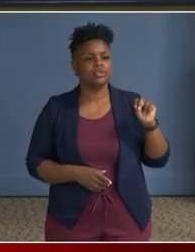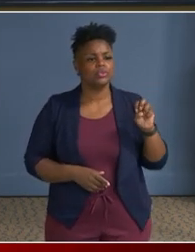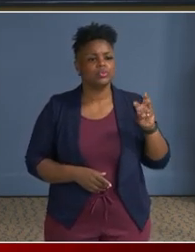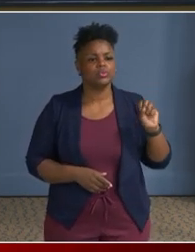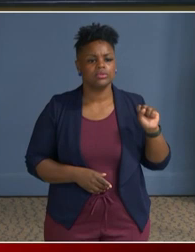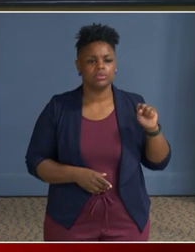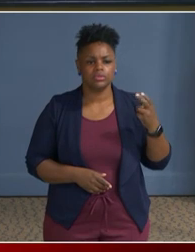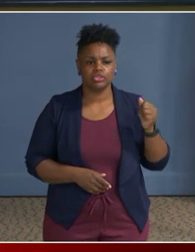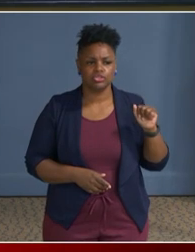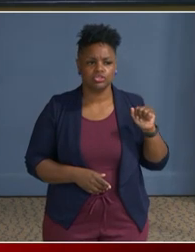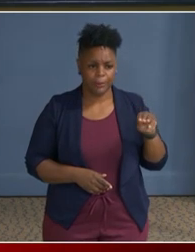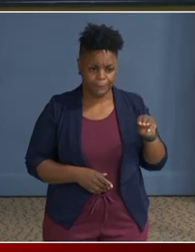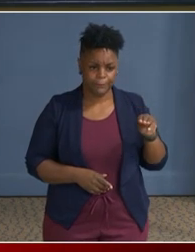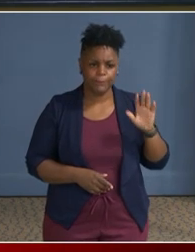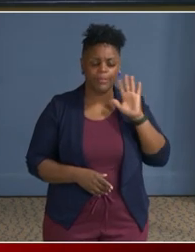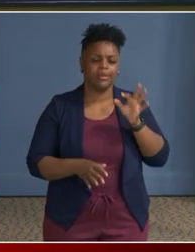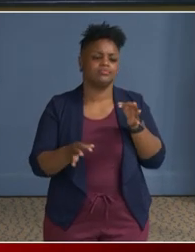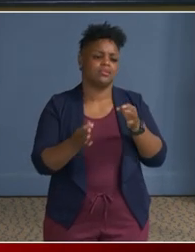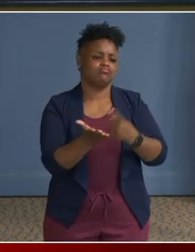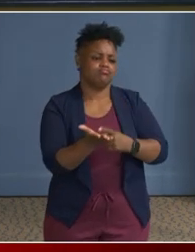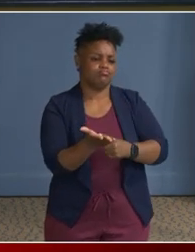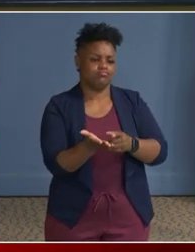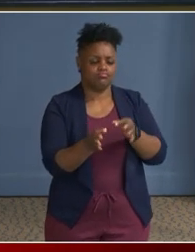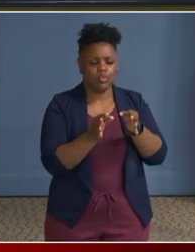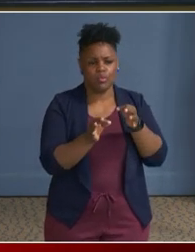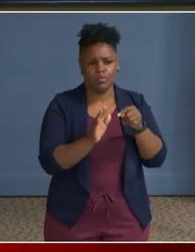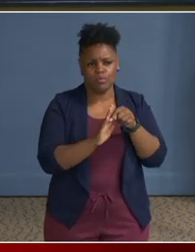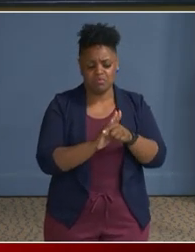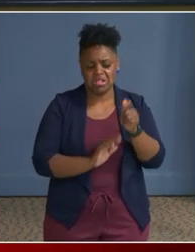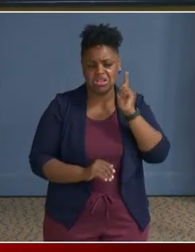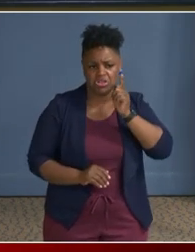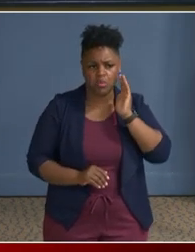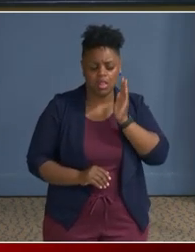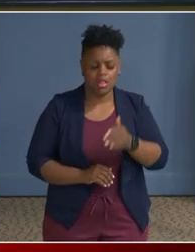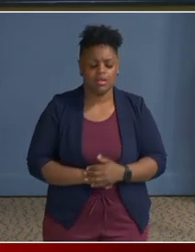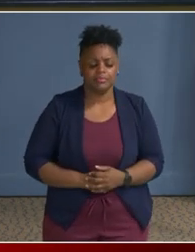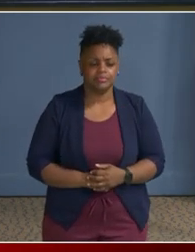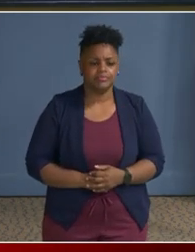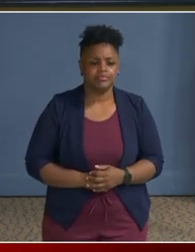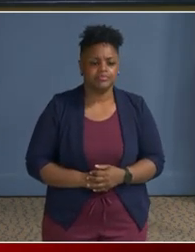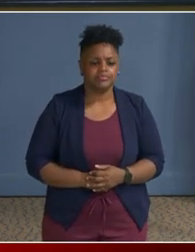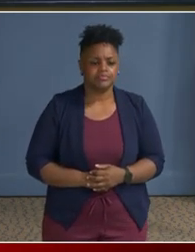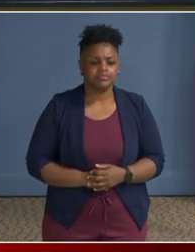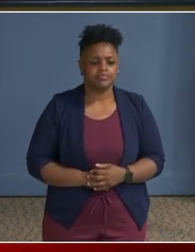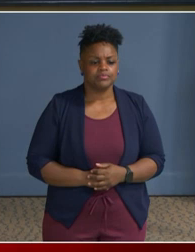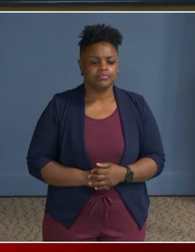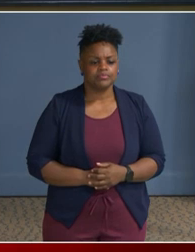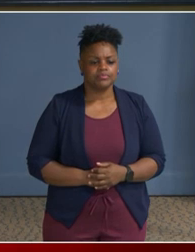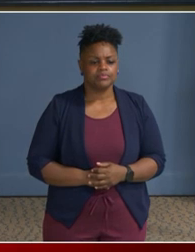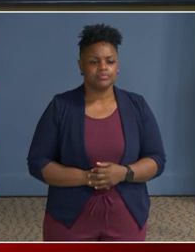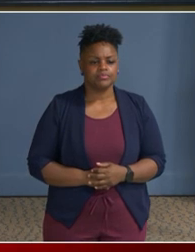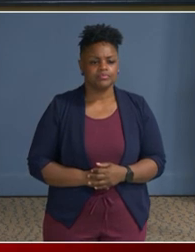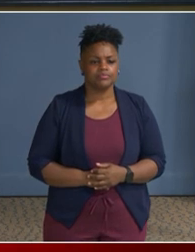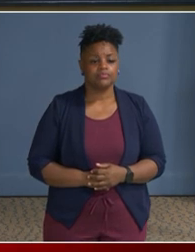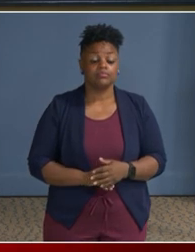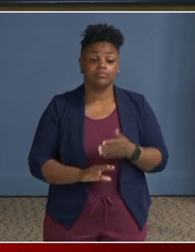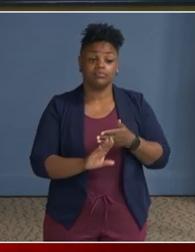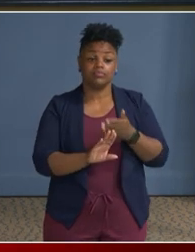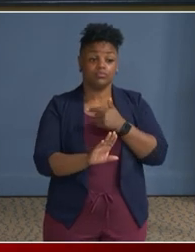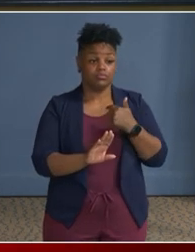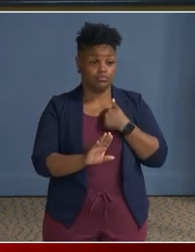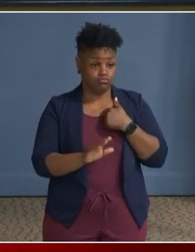more fulsome update in just a few moments. But before we do that, I want